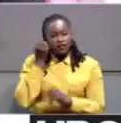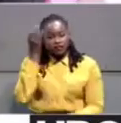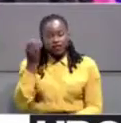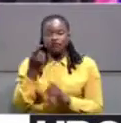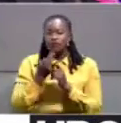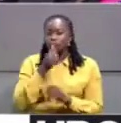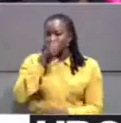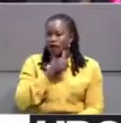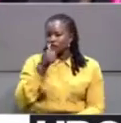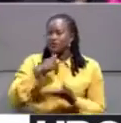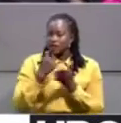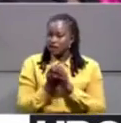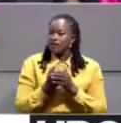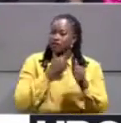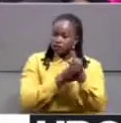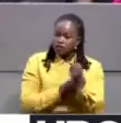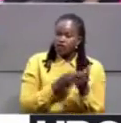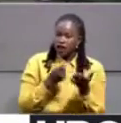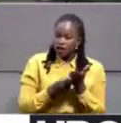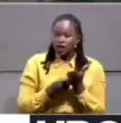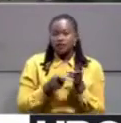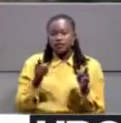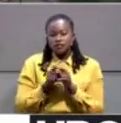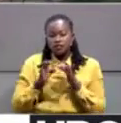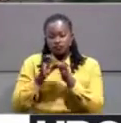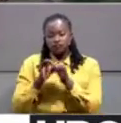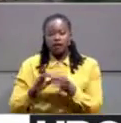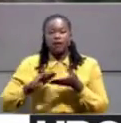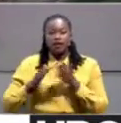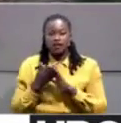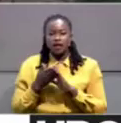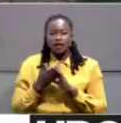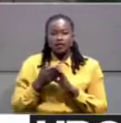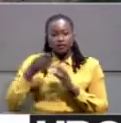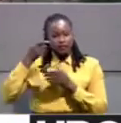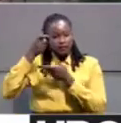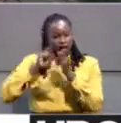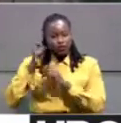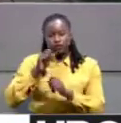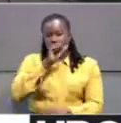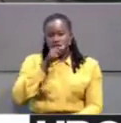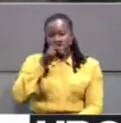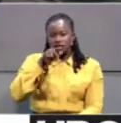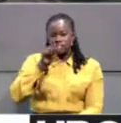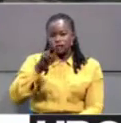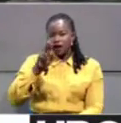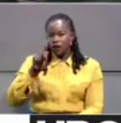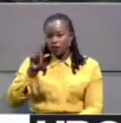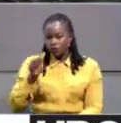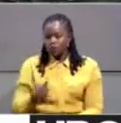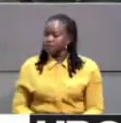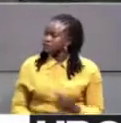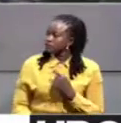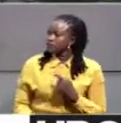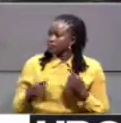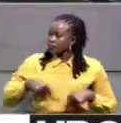Uganda in collaboration with Salon Sparkles in Kampala. Just concluded a training for our employees, and it